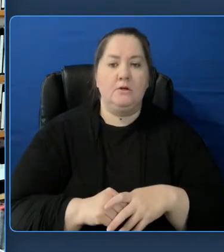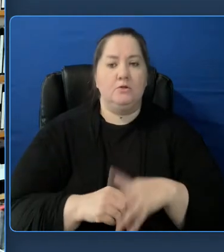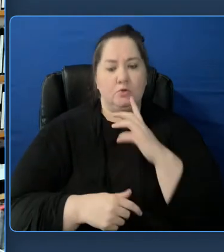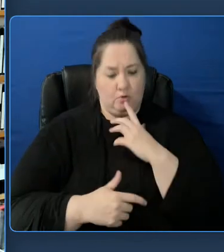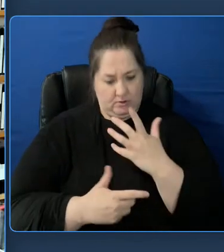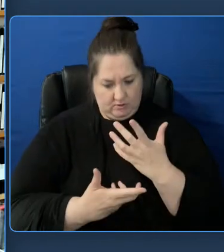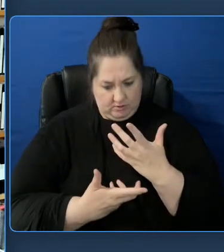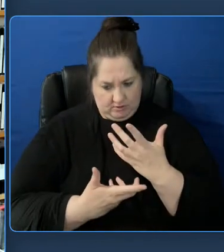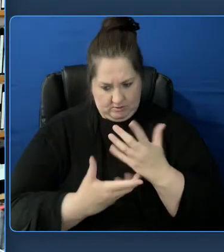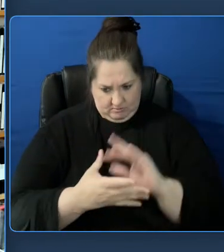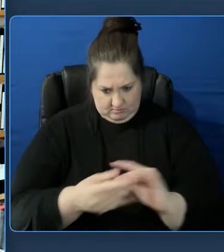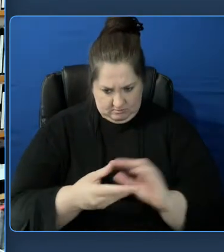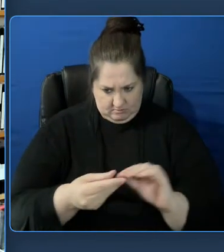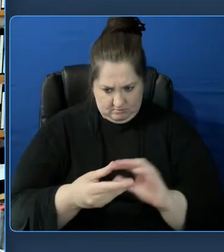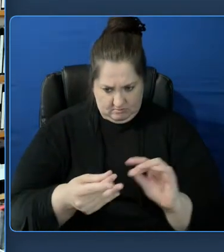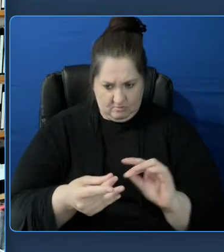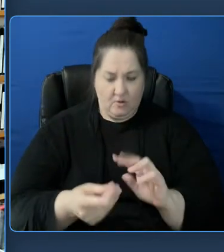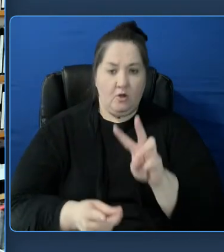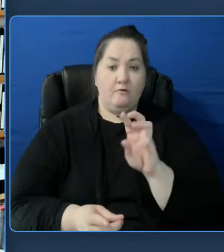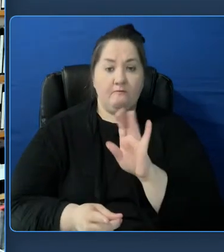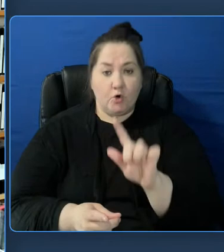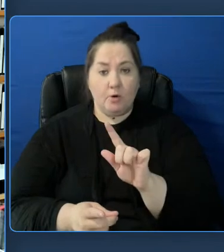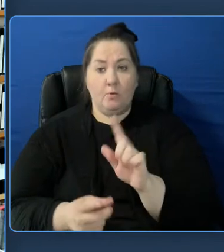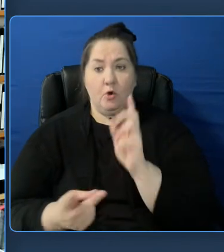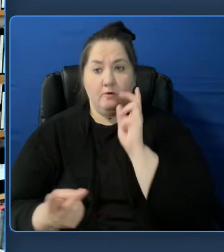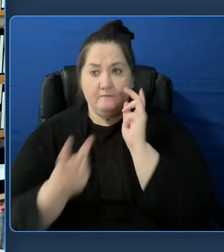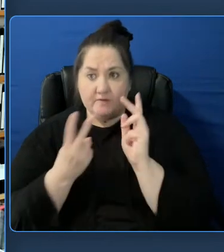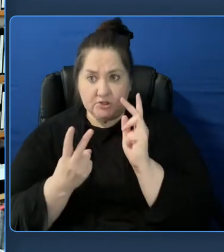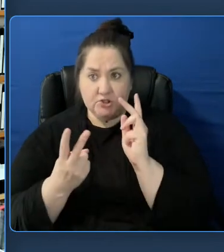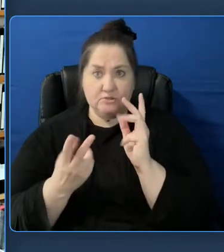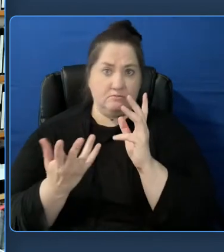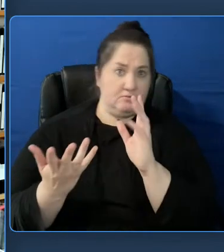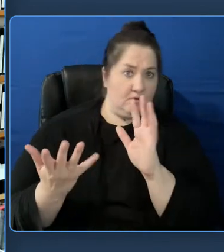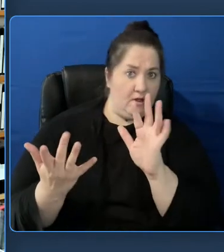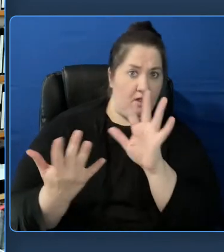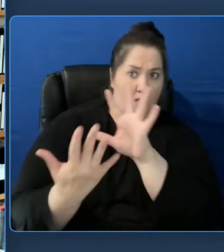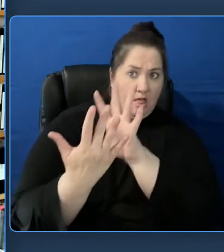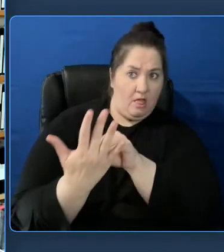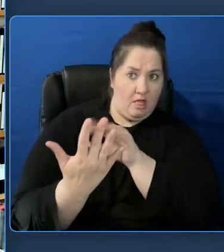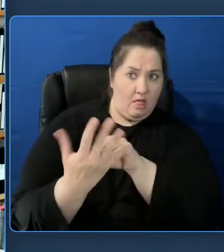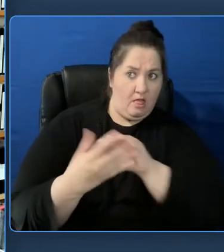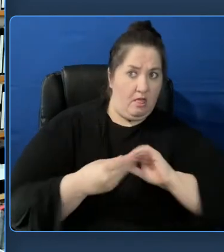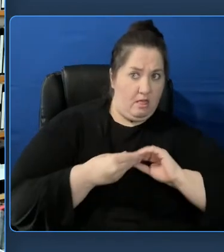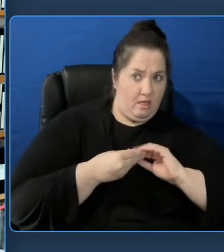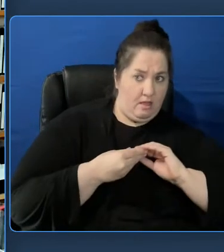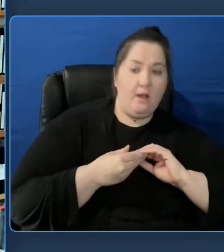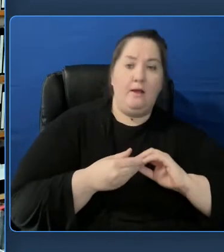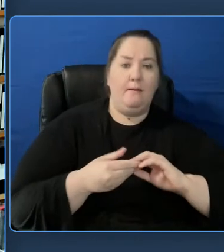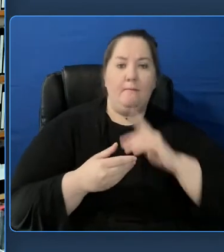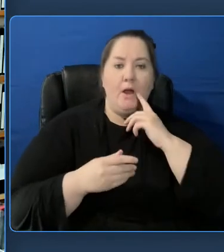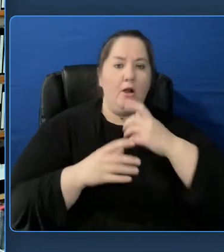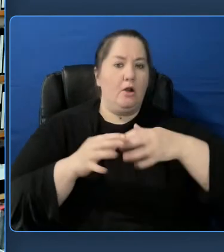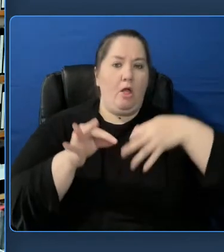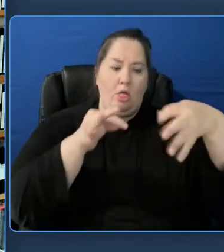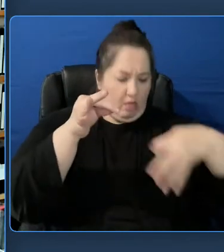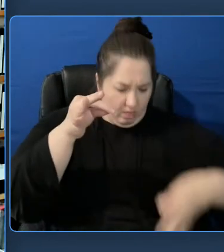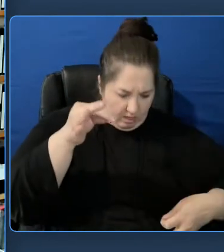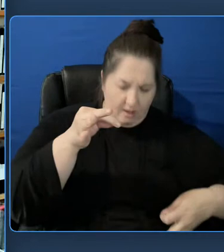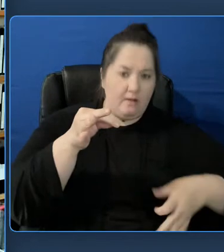convey a verbal version of the visual. The visual is made verbal and